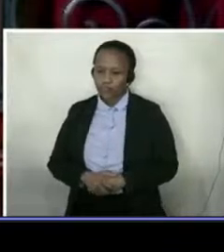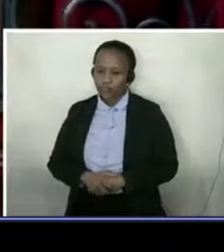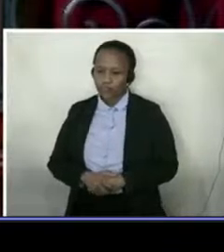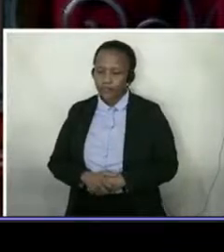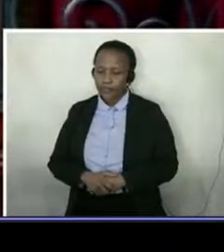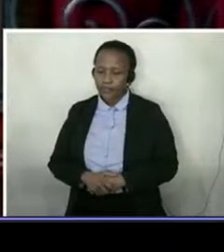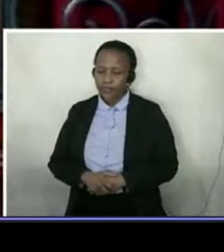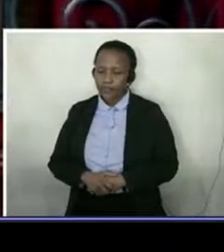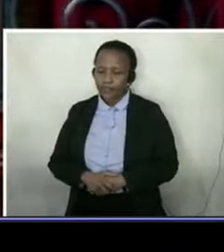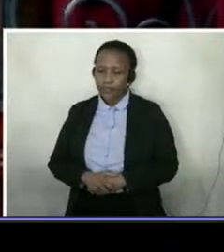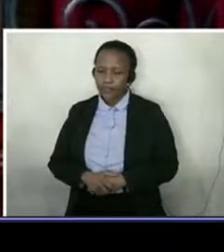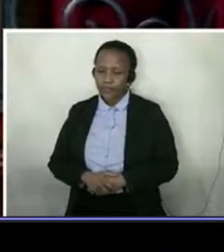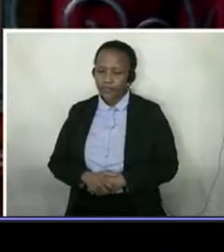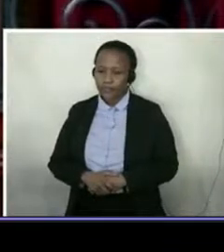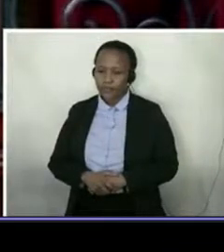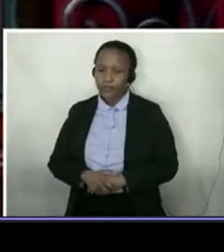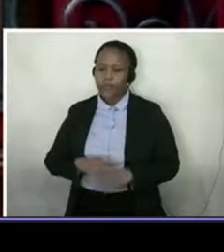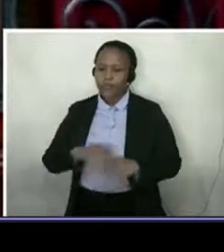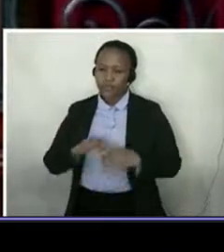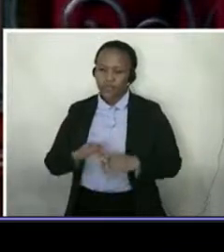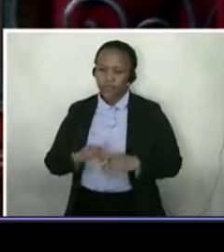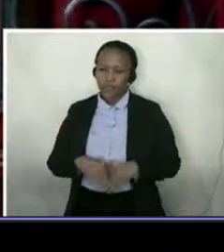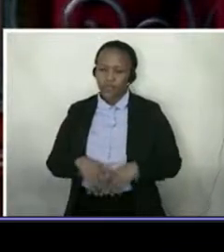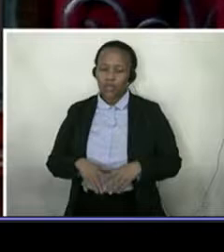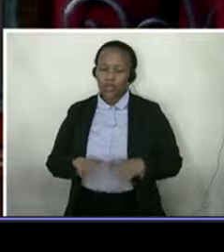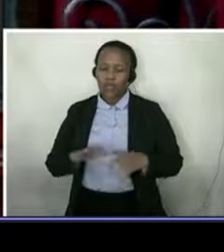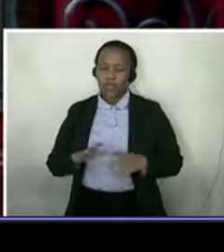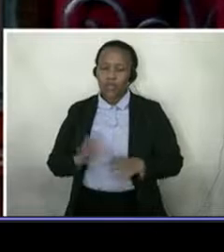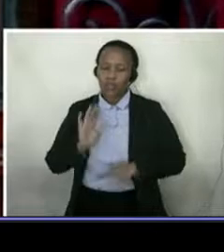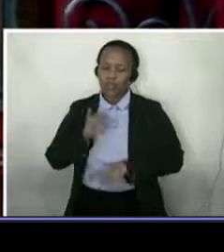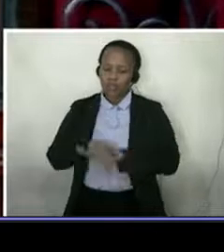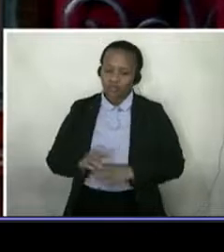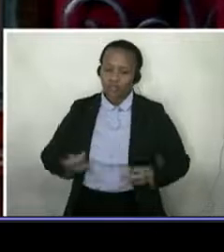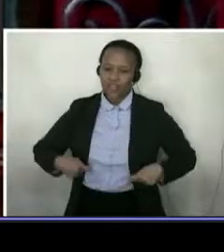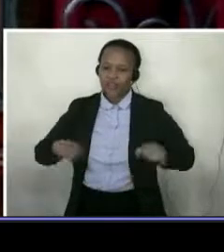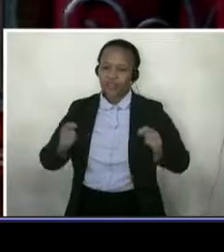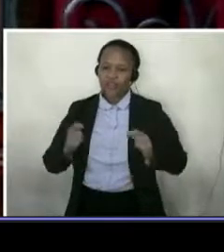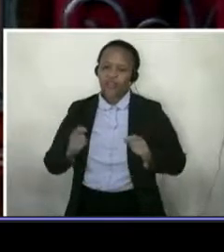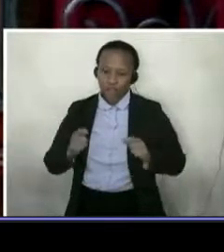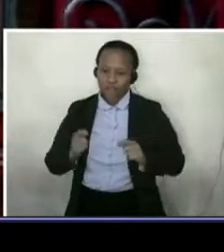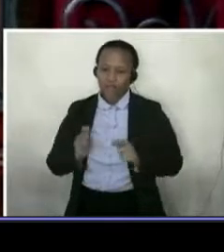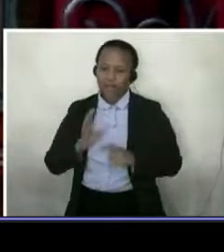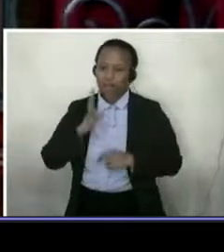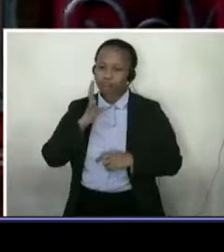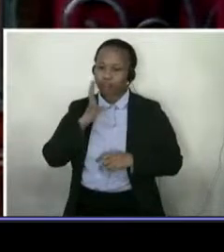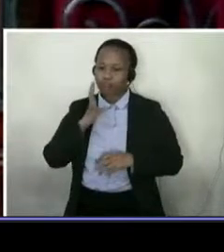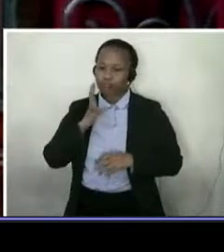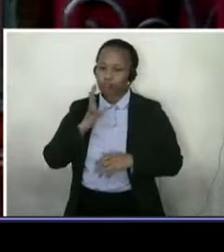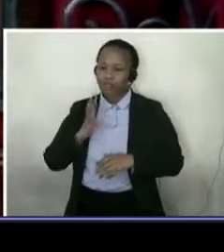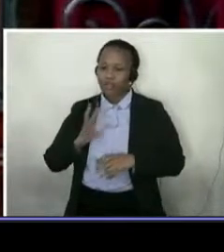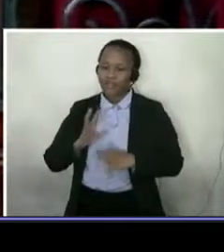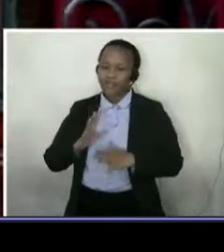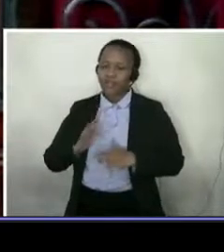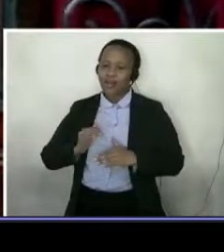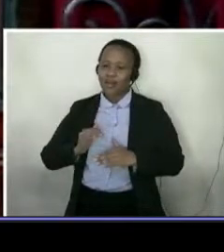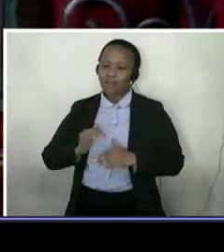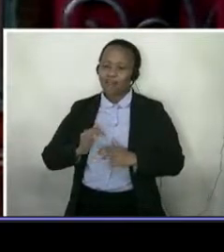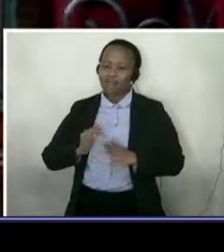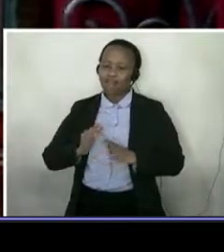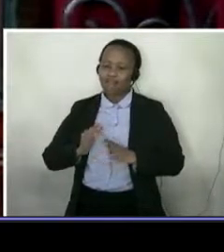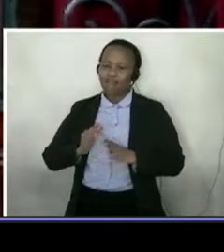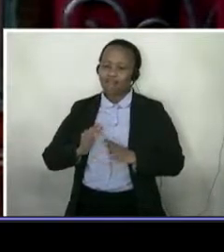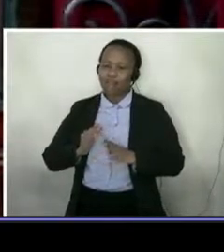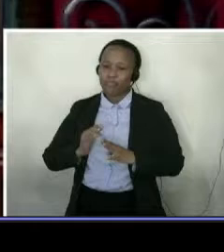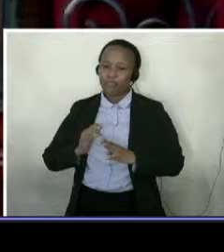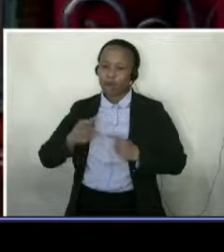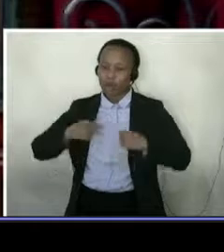the massive irregular and fruitless expenditure attributed to my vote 7. This remains a serious issue.